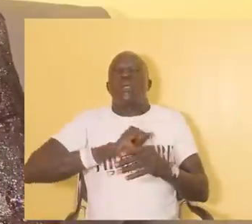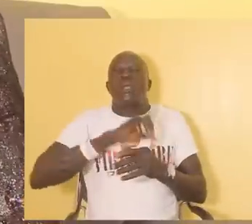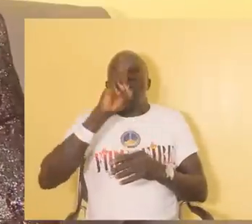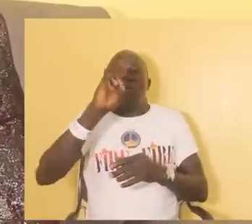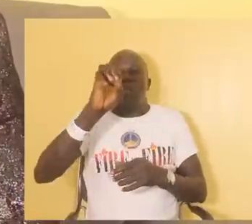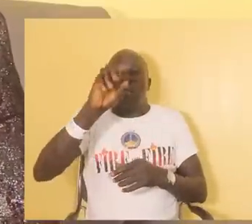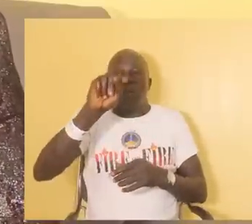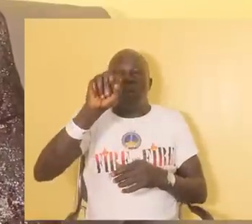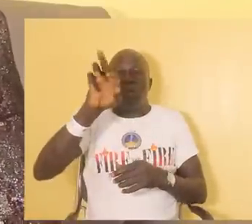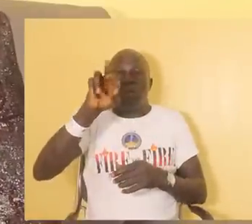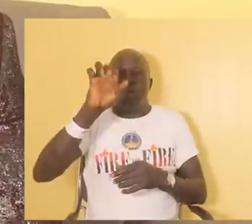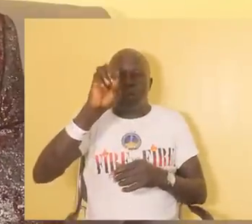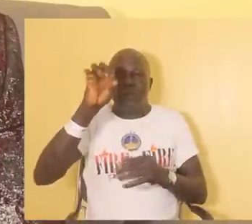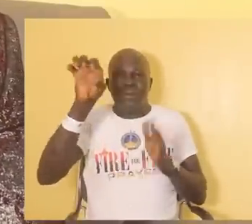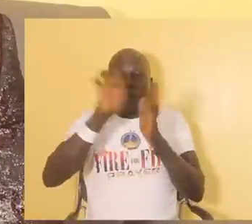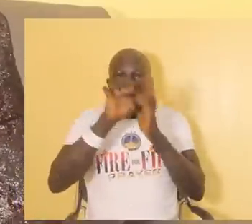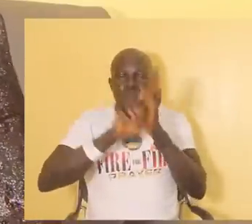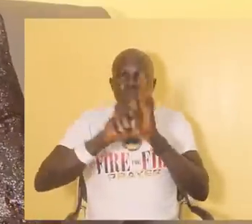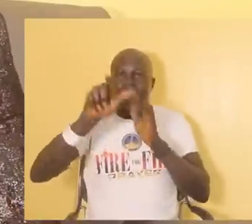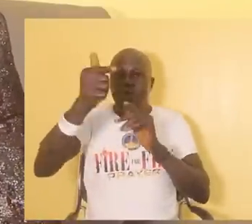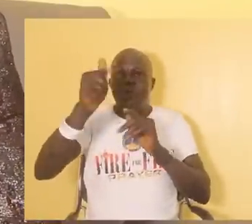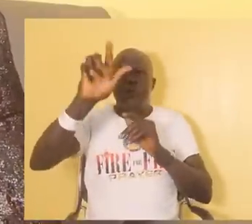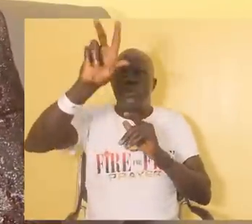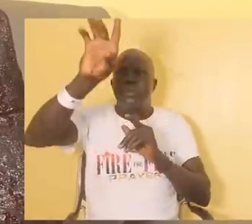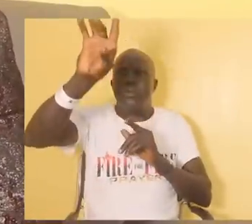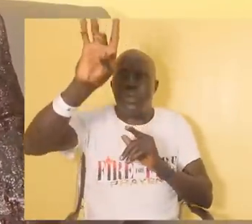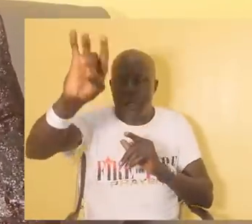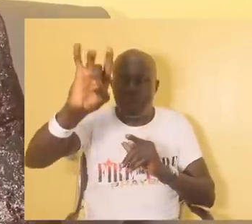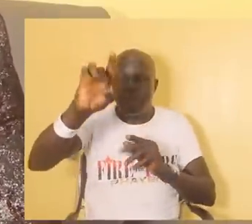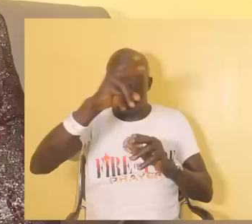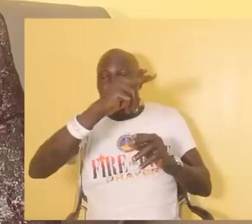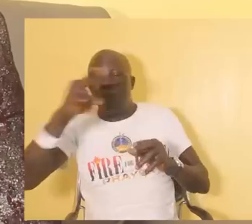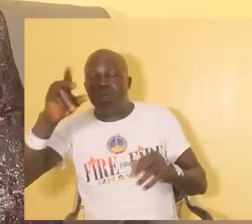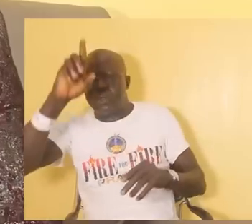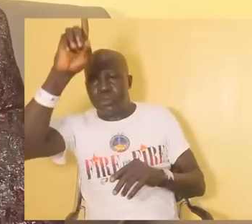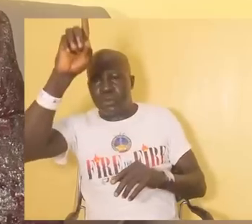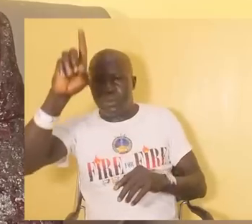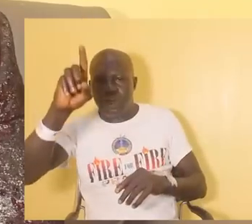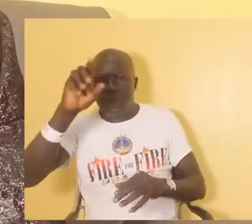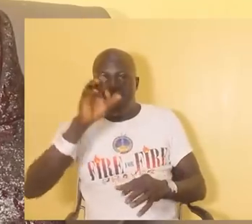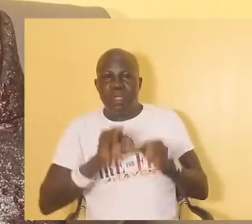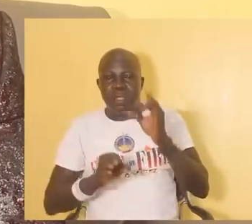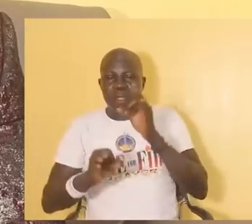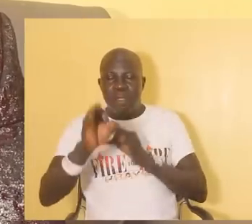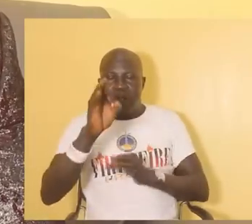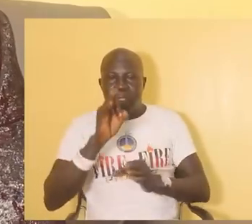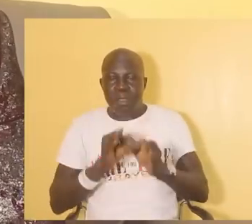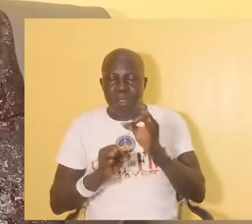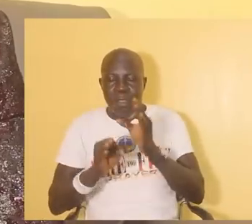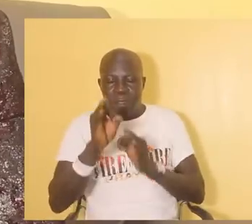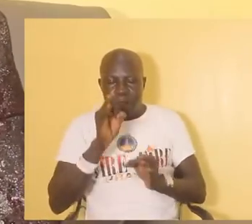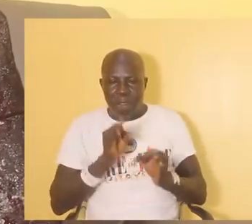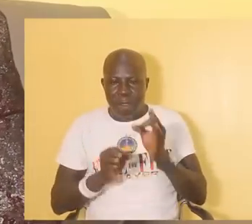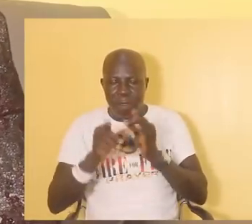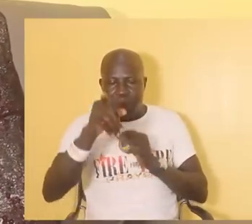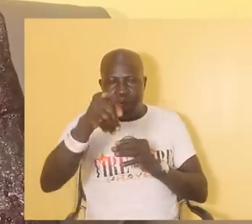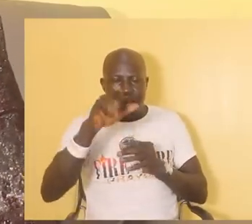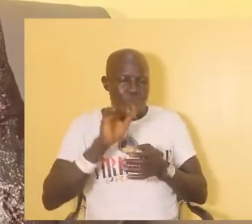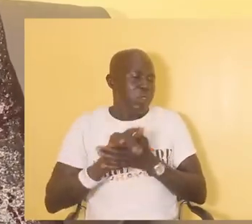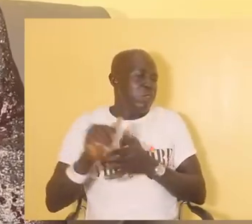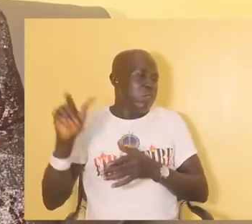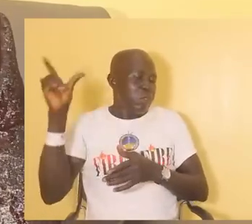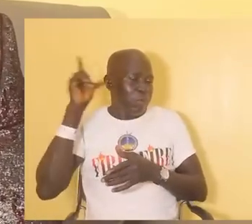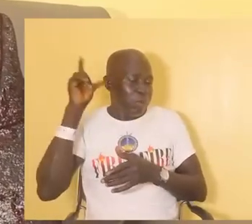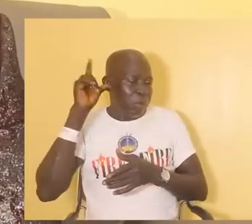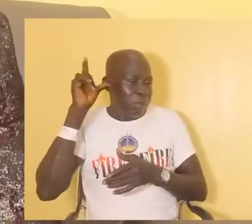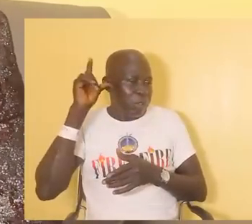Deuteronomy. Chapter 28. Chapter 20. Verse 1. Orikini. Bi won ba fa balẹ gbo won Oluwa Olorun. If thou wilt